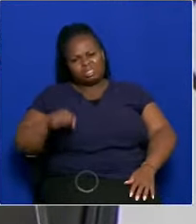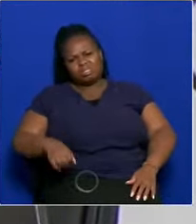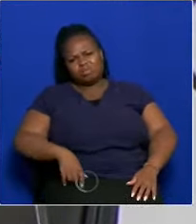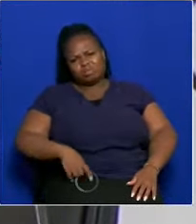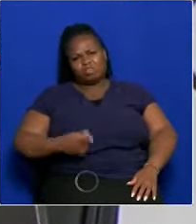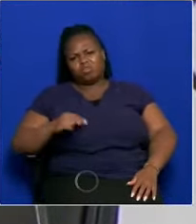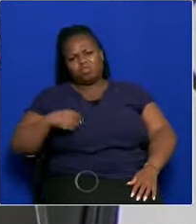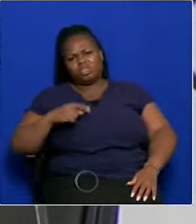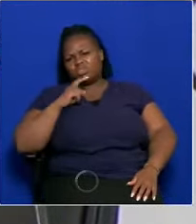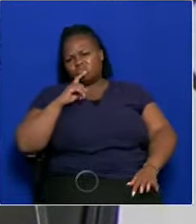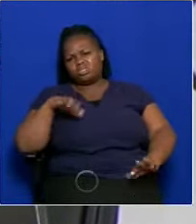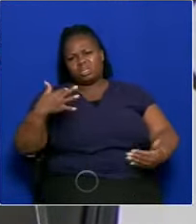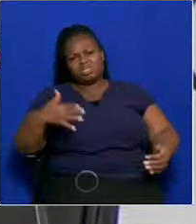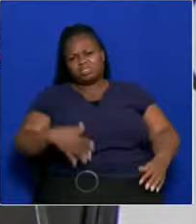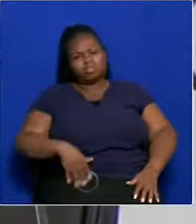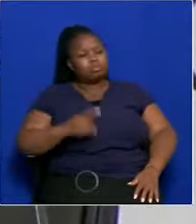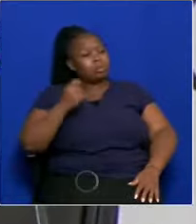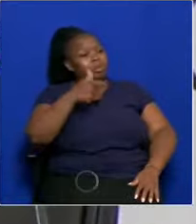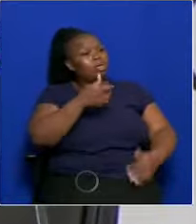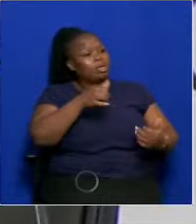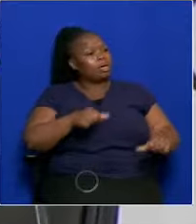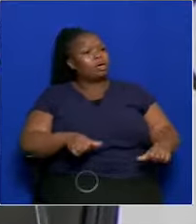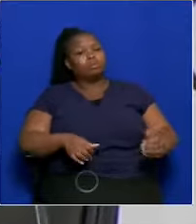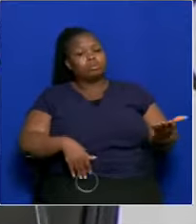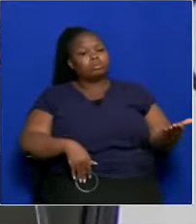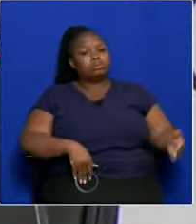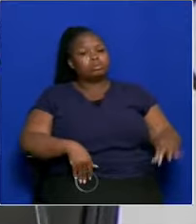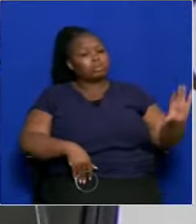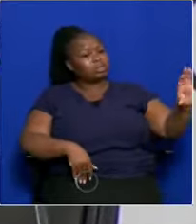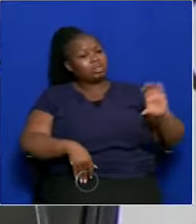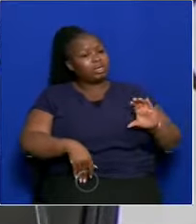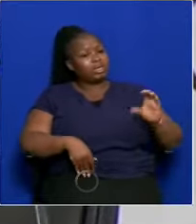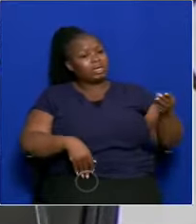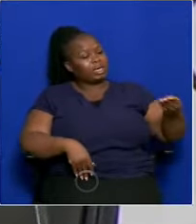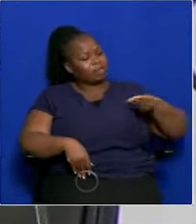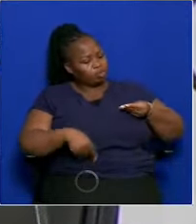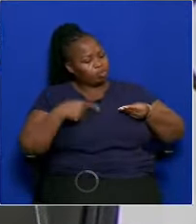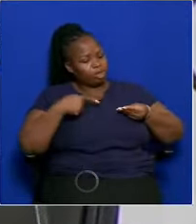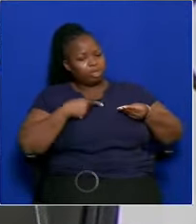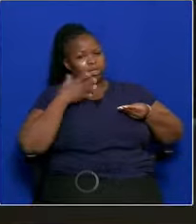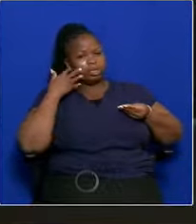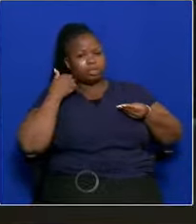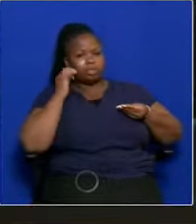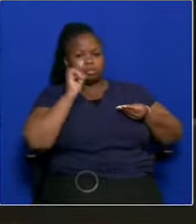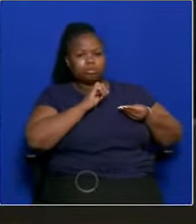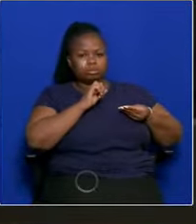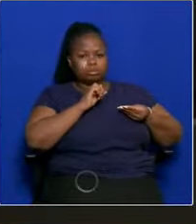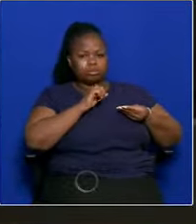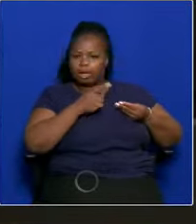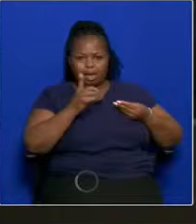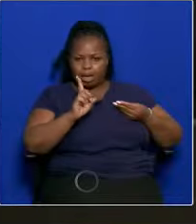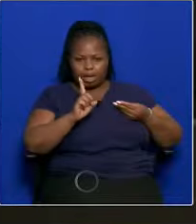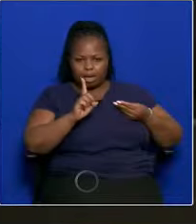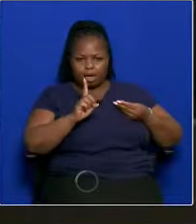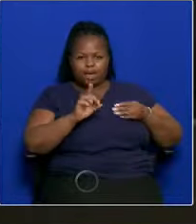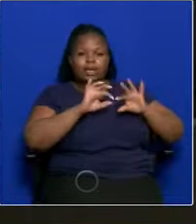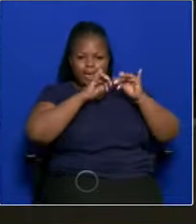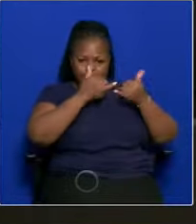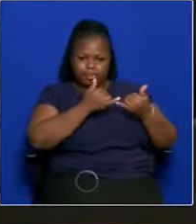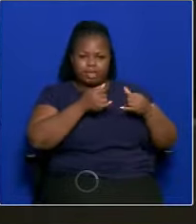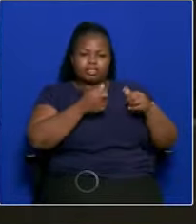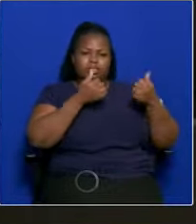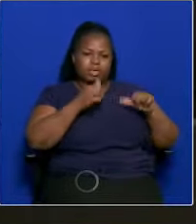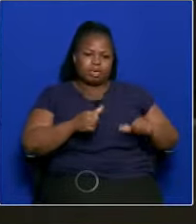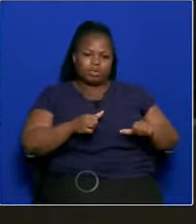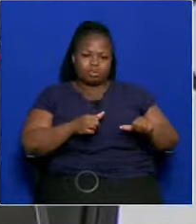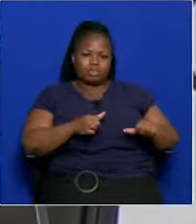the account, the account which he gave to me, and it's Matlala's account. Yes. No, it's the company's account. It's Black Ark